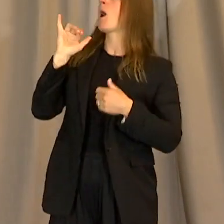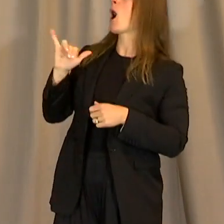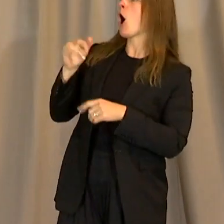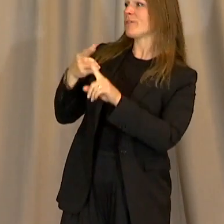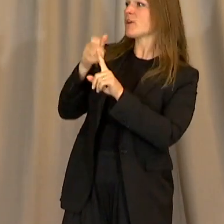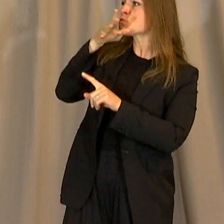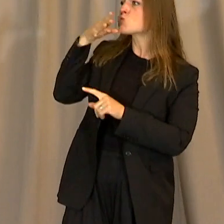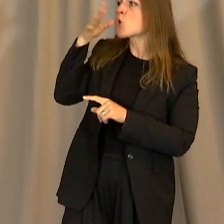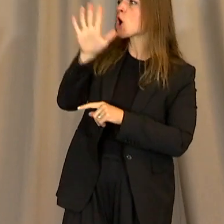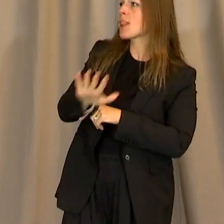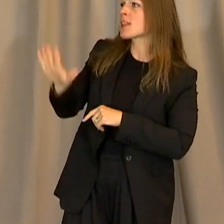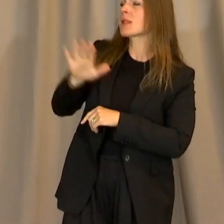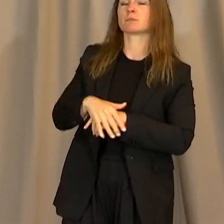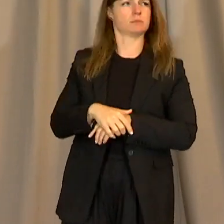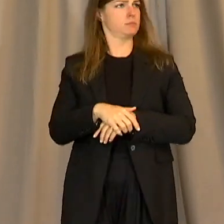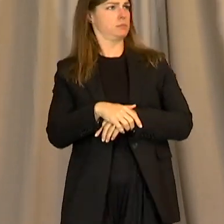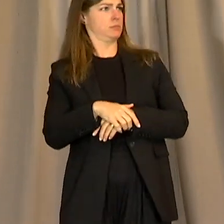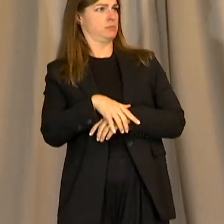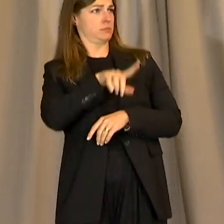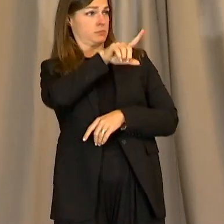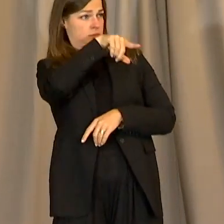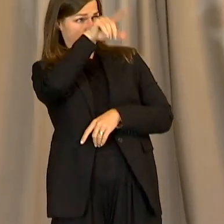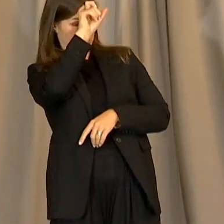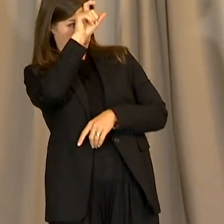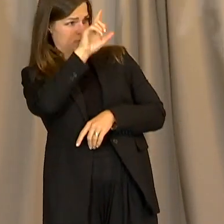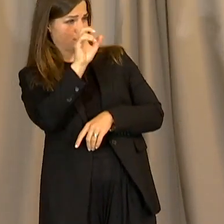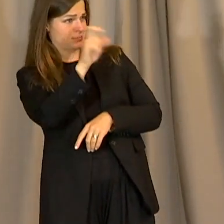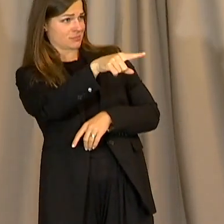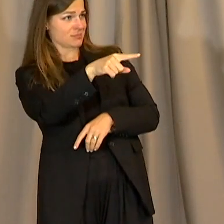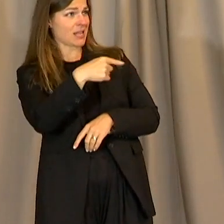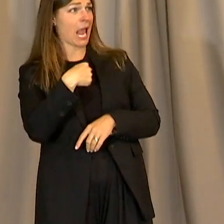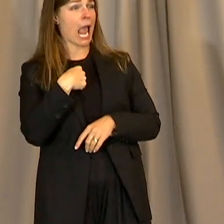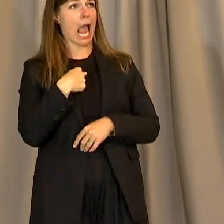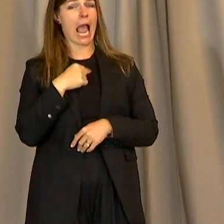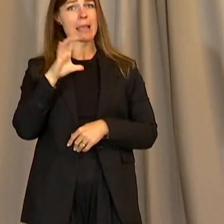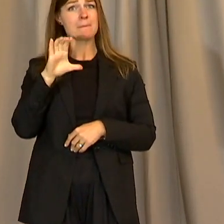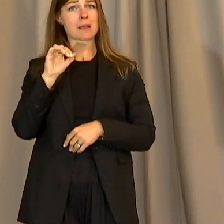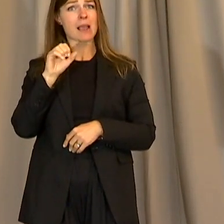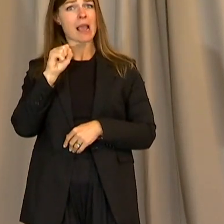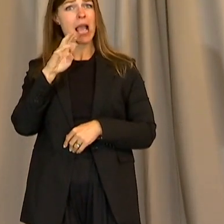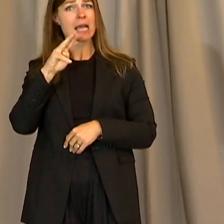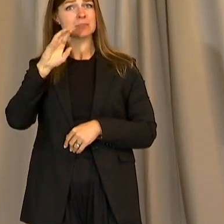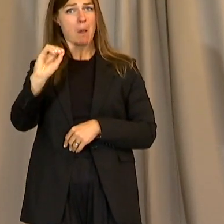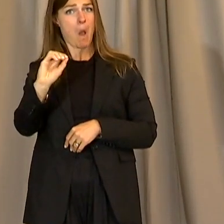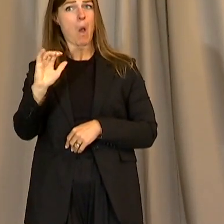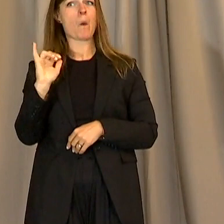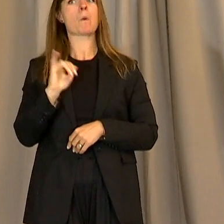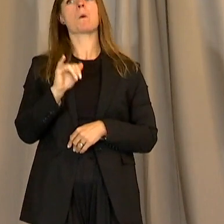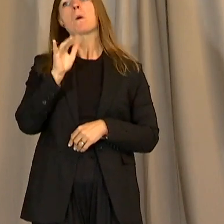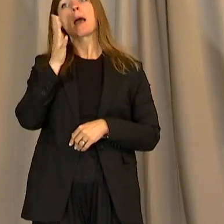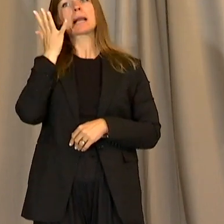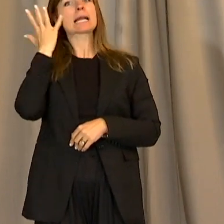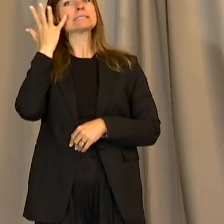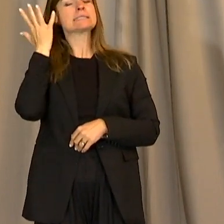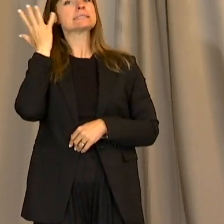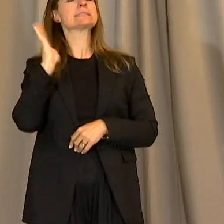from a rural community?" I was like, "What? I'm cosmopolitan." But I detasseled corn in the summer, so I